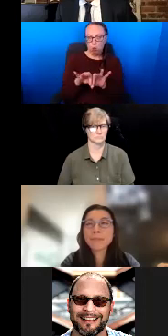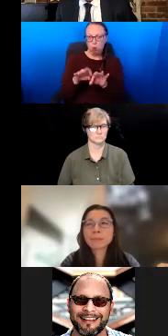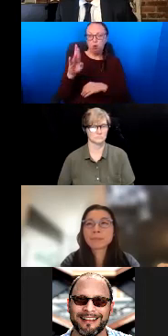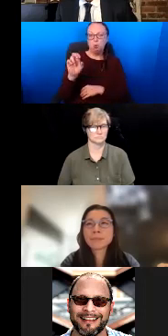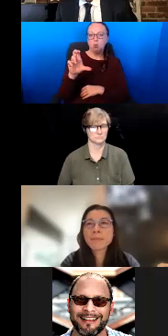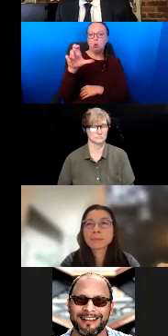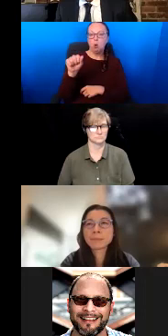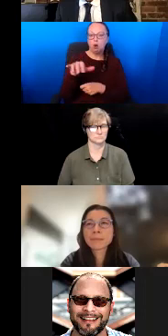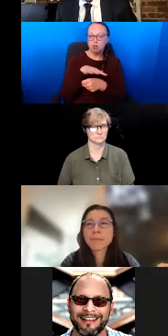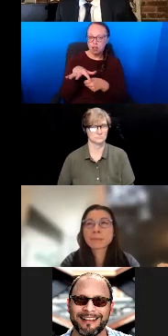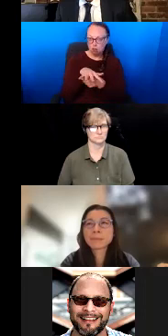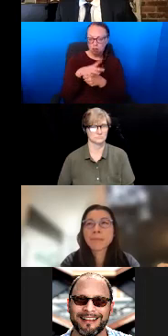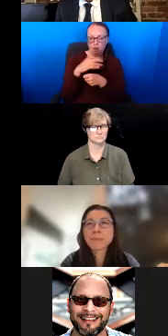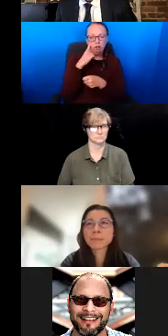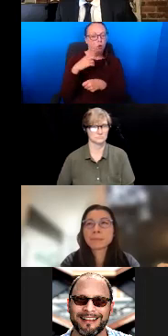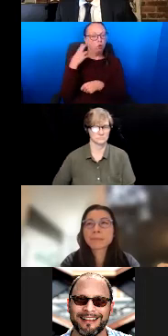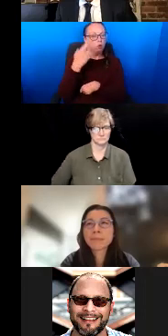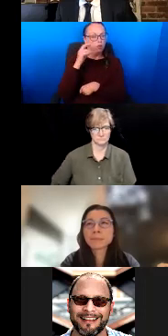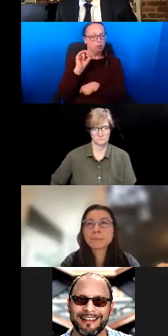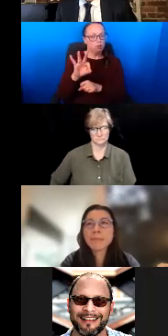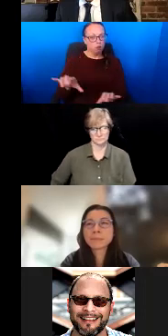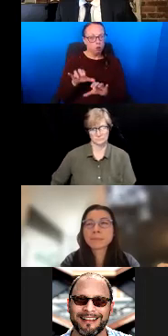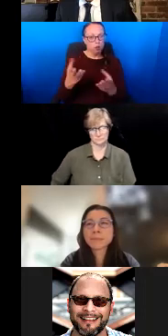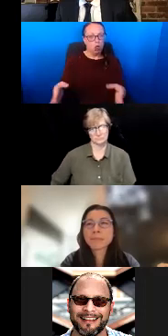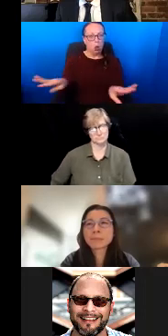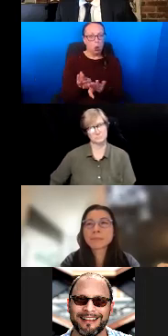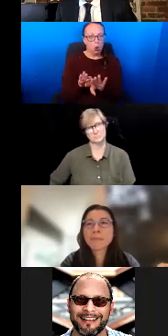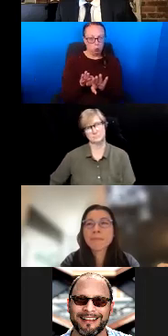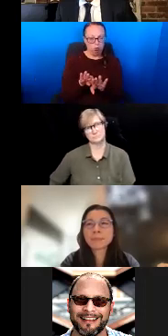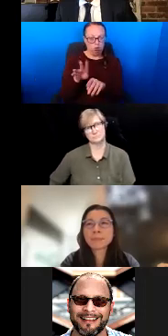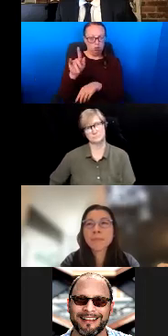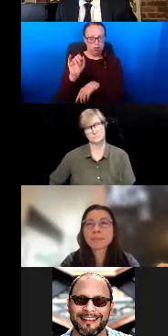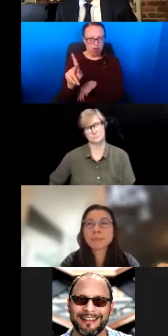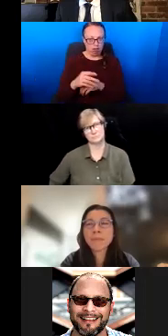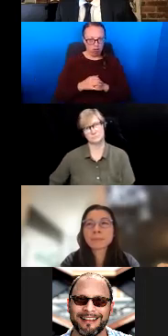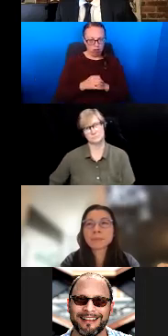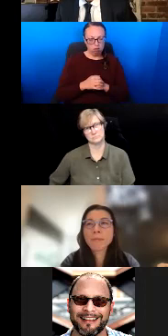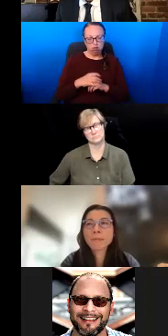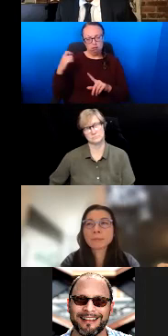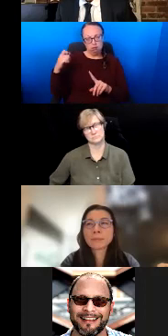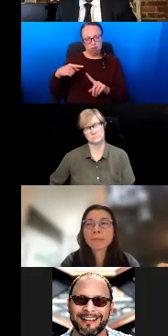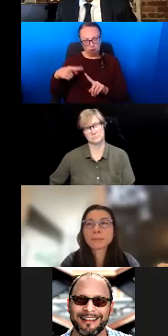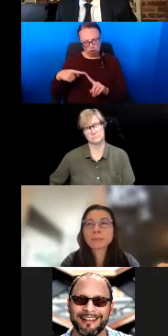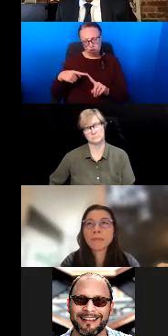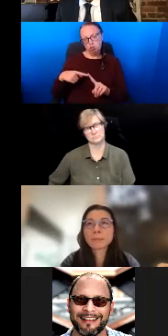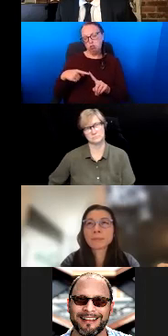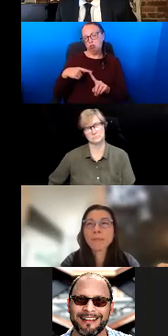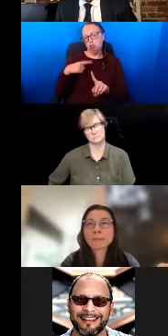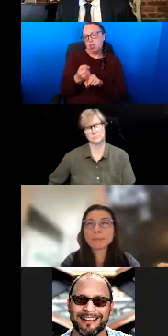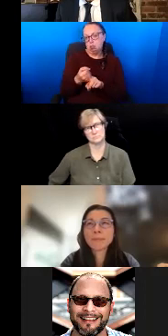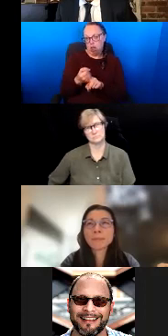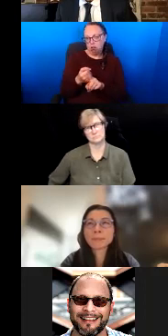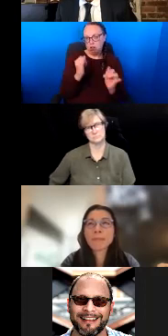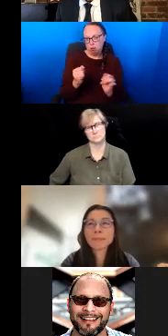area for the purpose of performing closed tasks. That stimulation seemed to make a difference for those